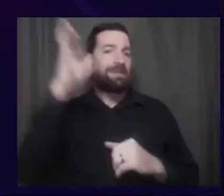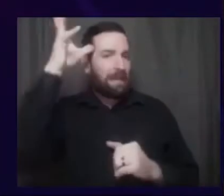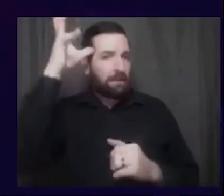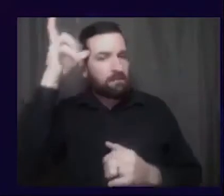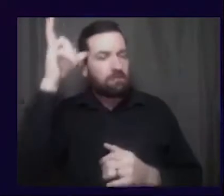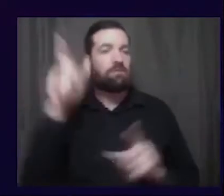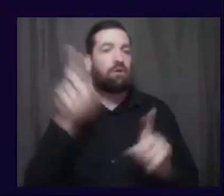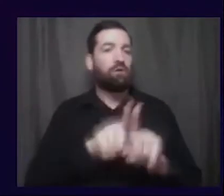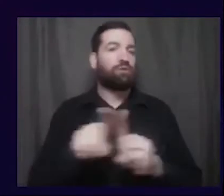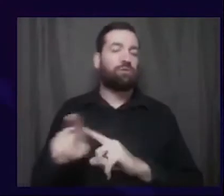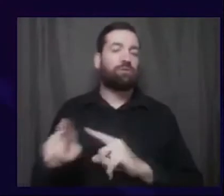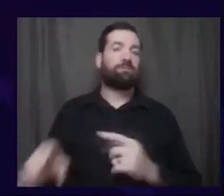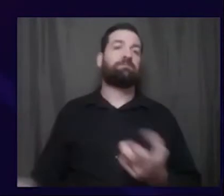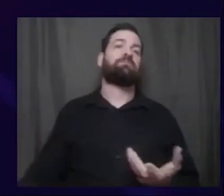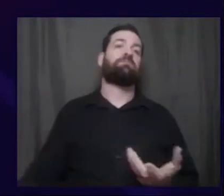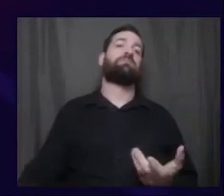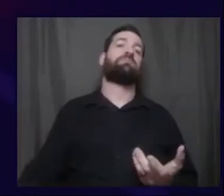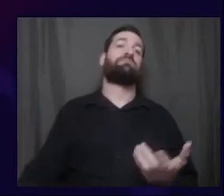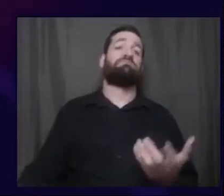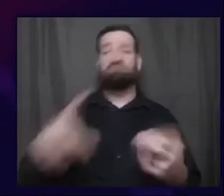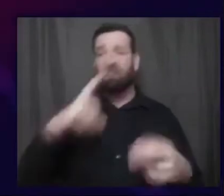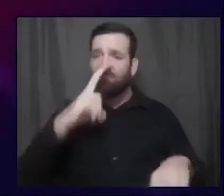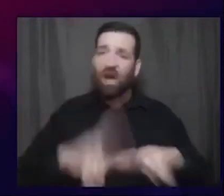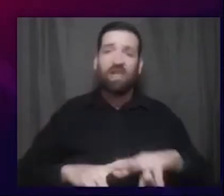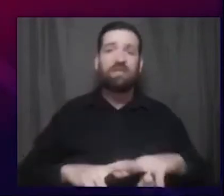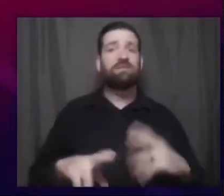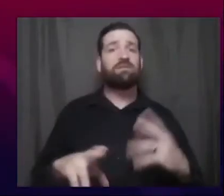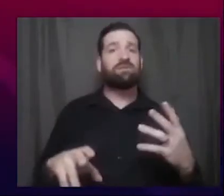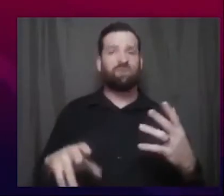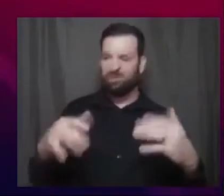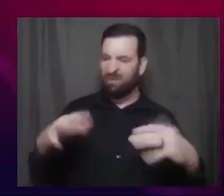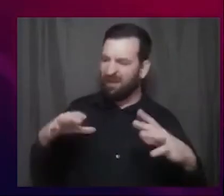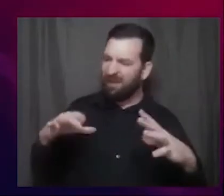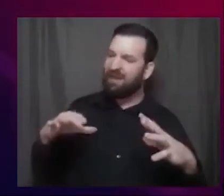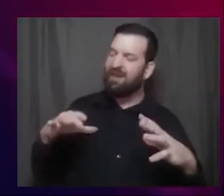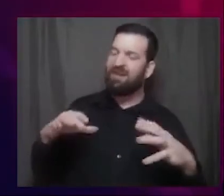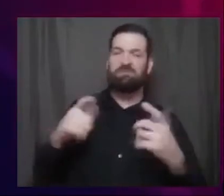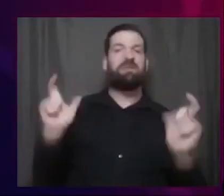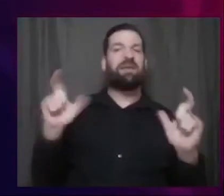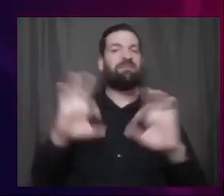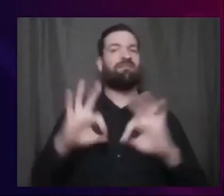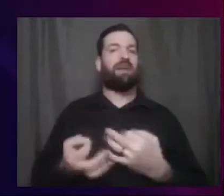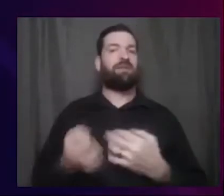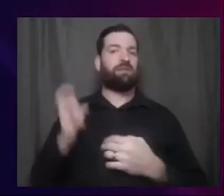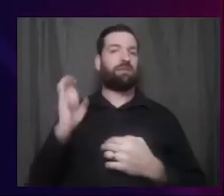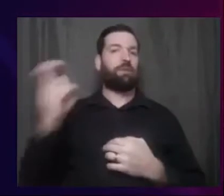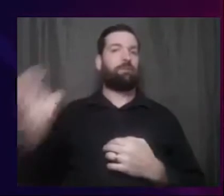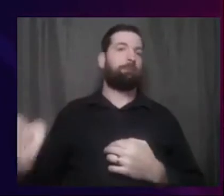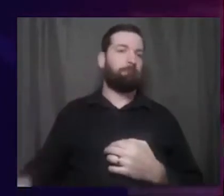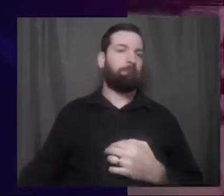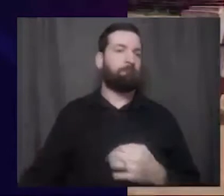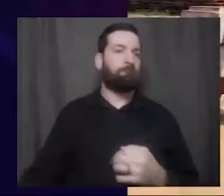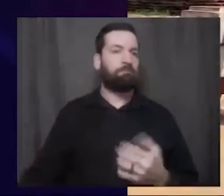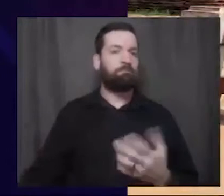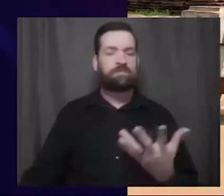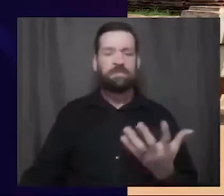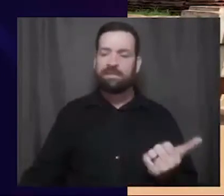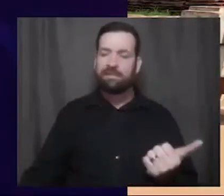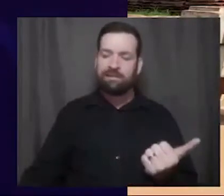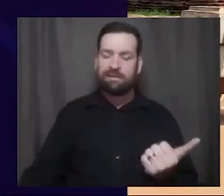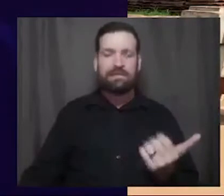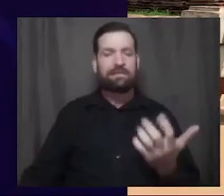of fun, big family trip. We had a lot of different, I like to go to the